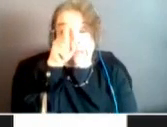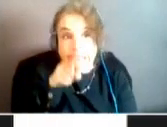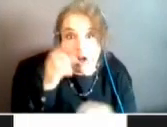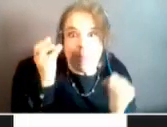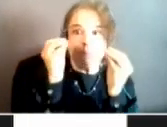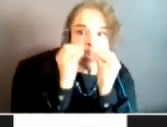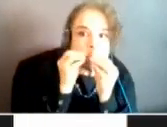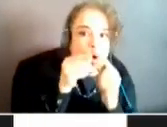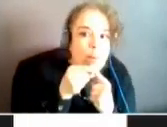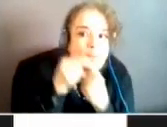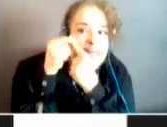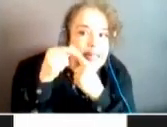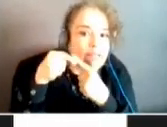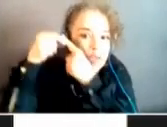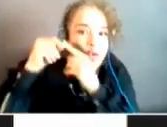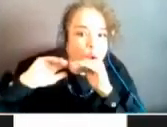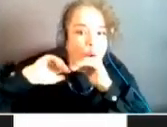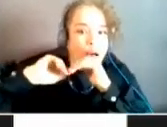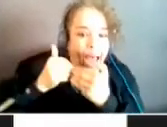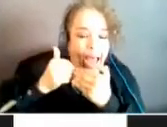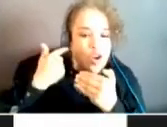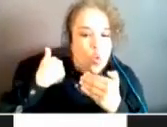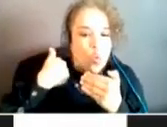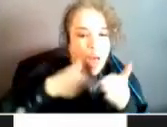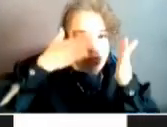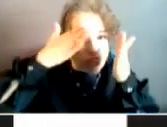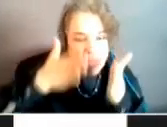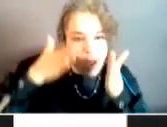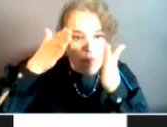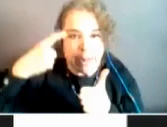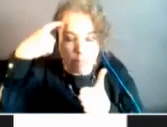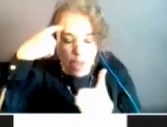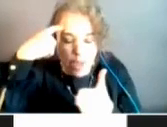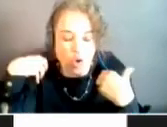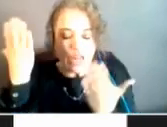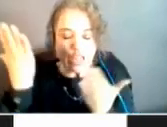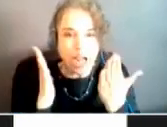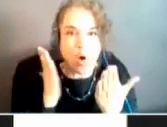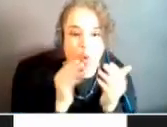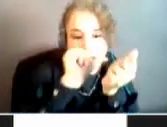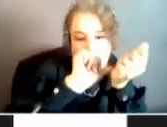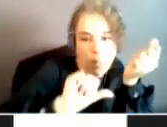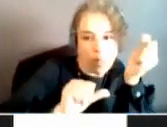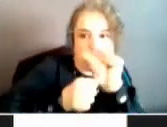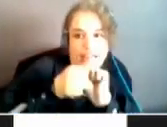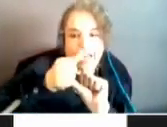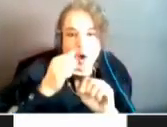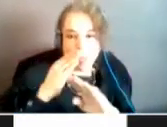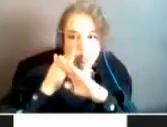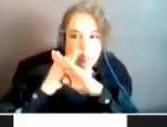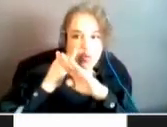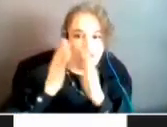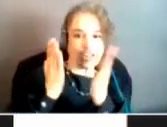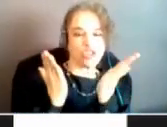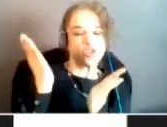much more specific about how we deliver our mental health services or our suicide prevention